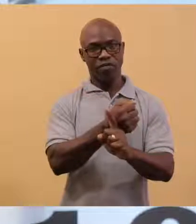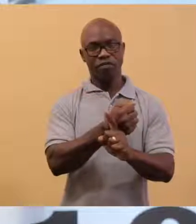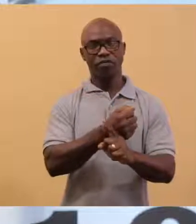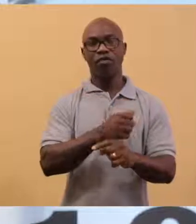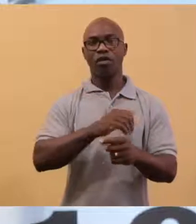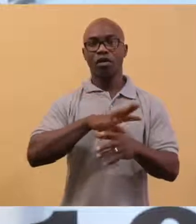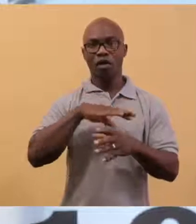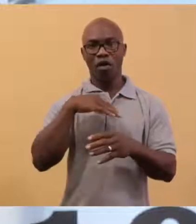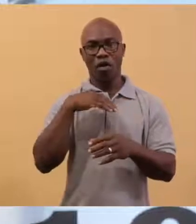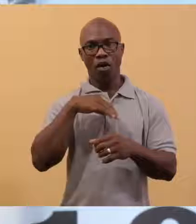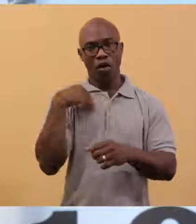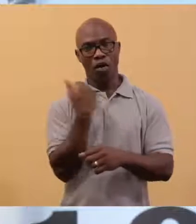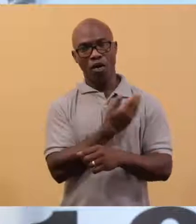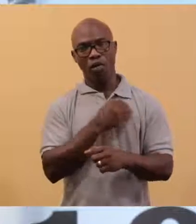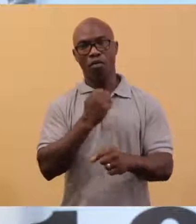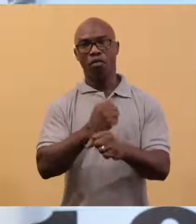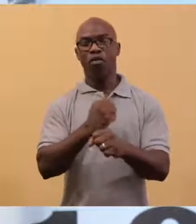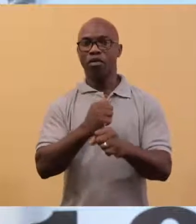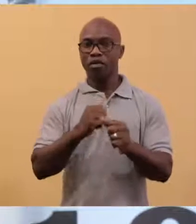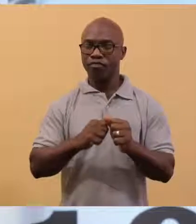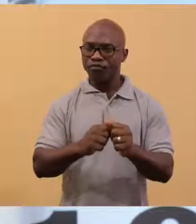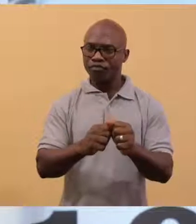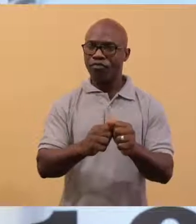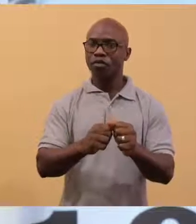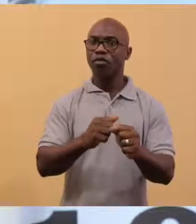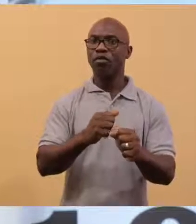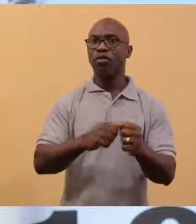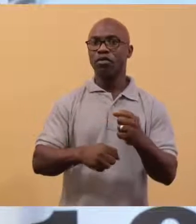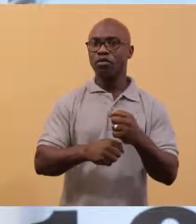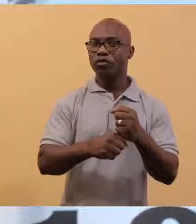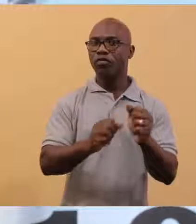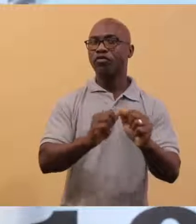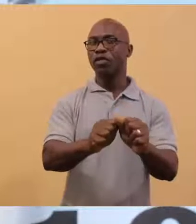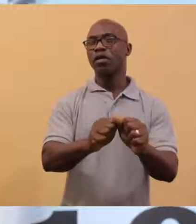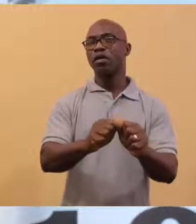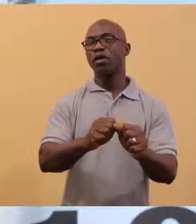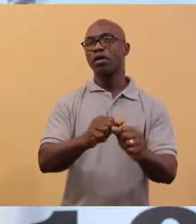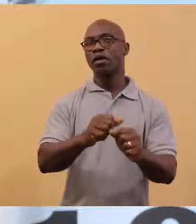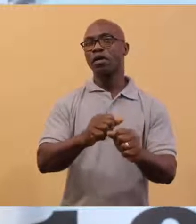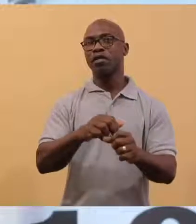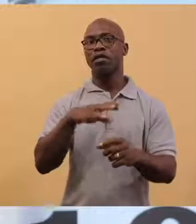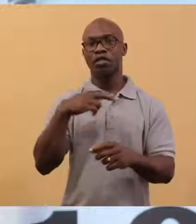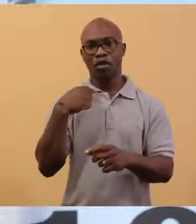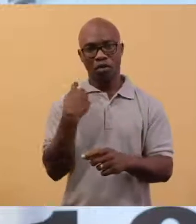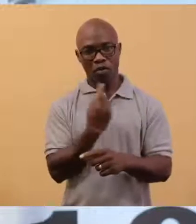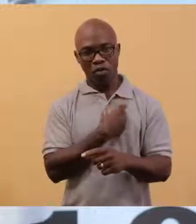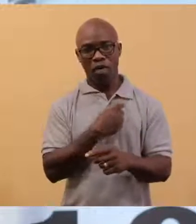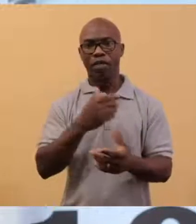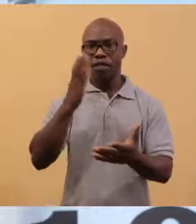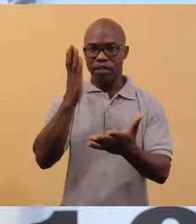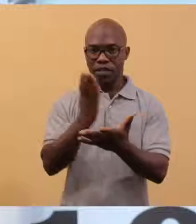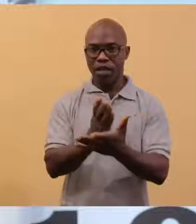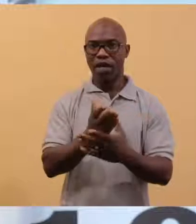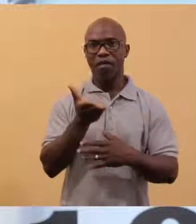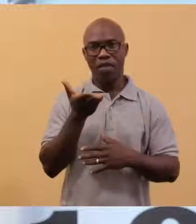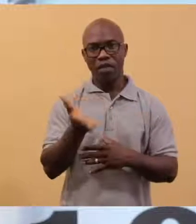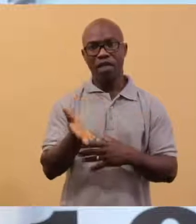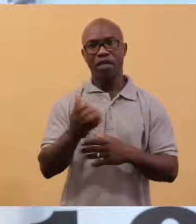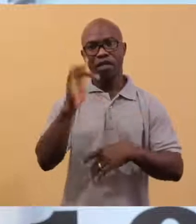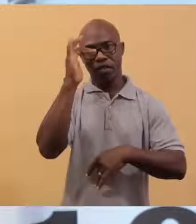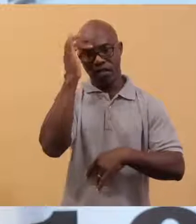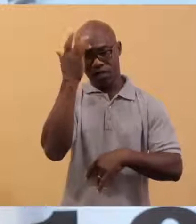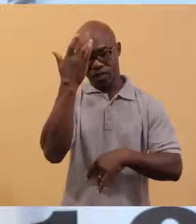Our workers are continuing to put themselves at risk to ensure that we can detect this disease